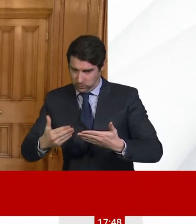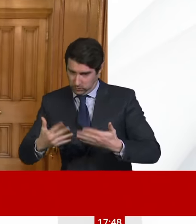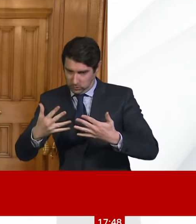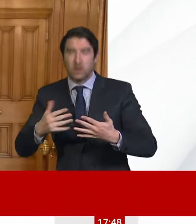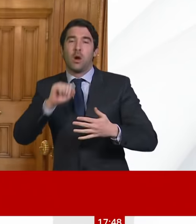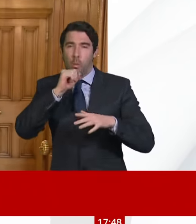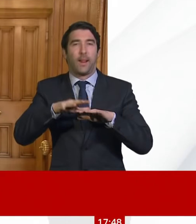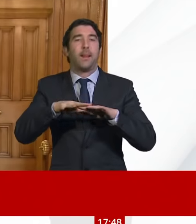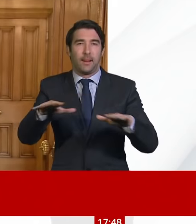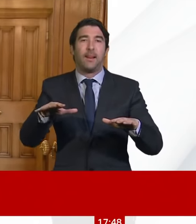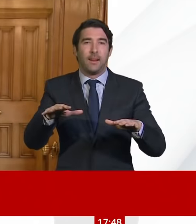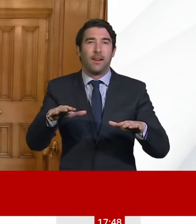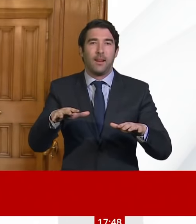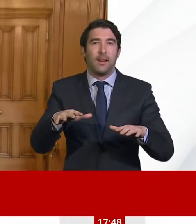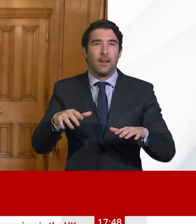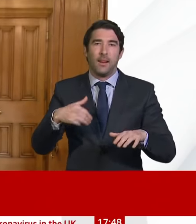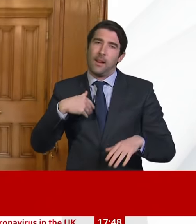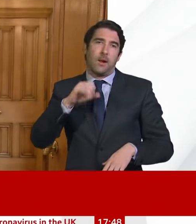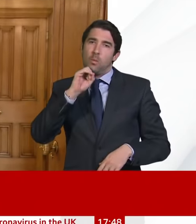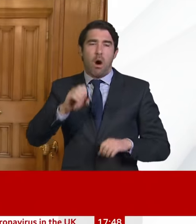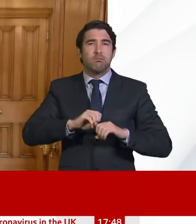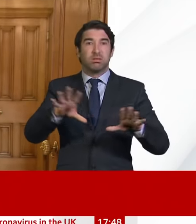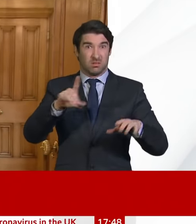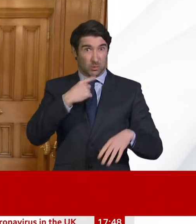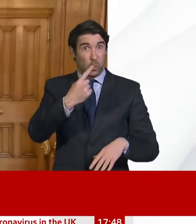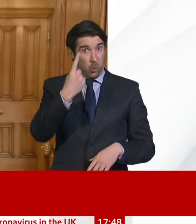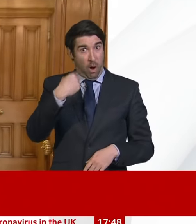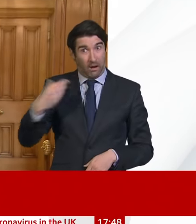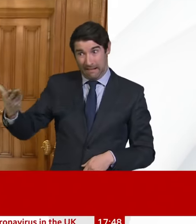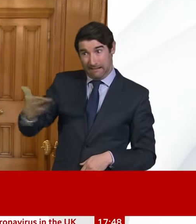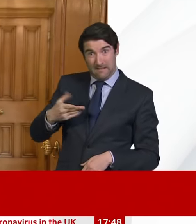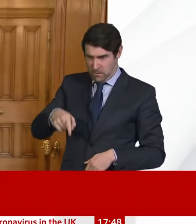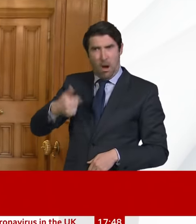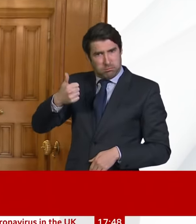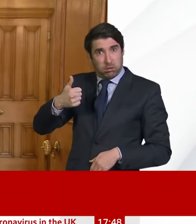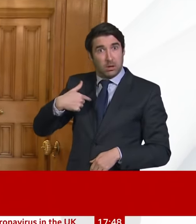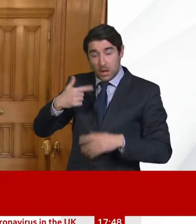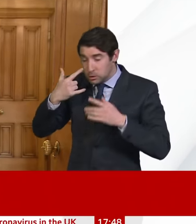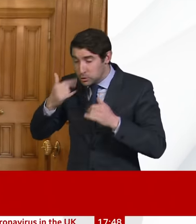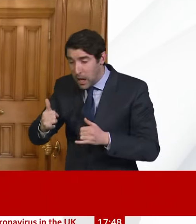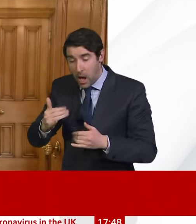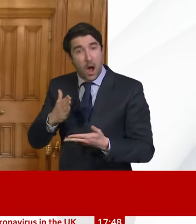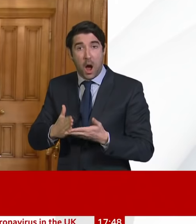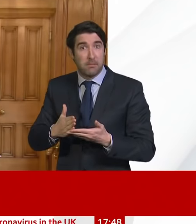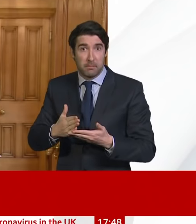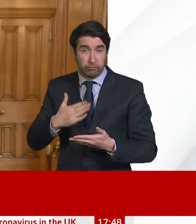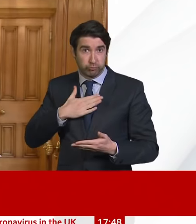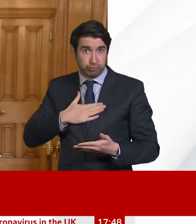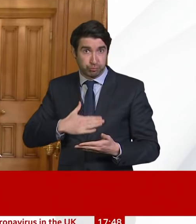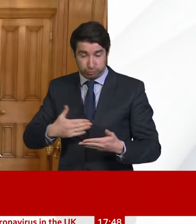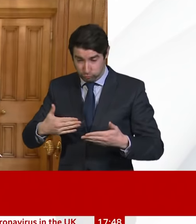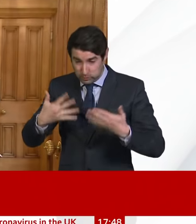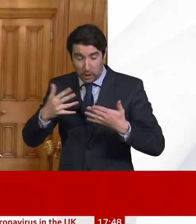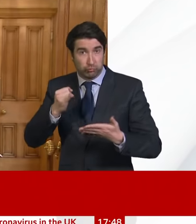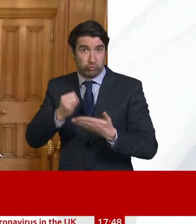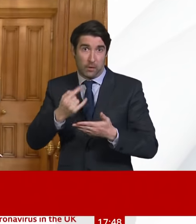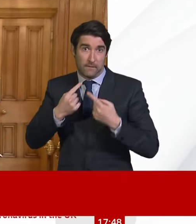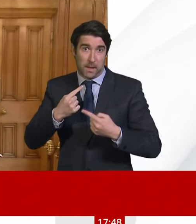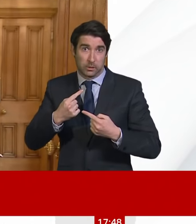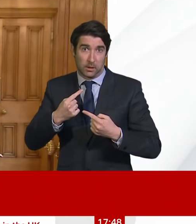I'm calling on the life sciences industry, the universities, and of course the public agencies that